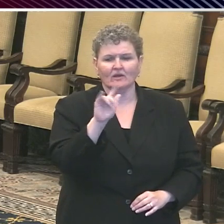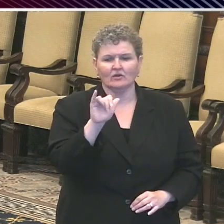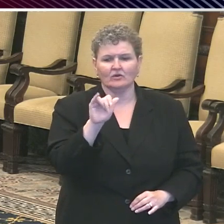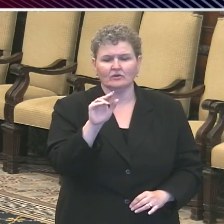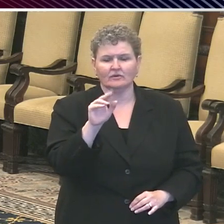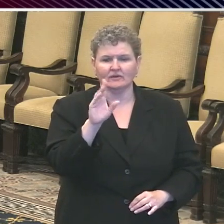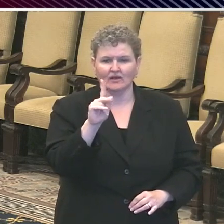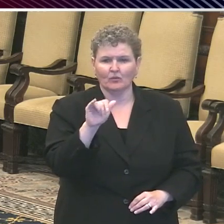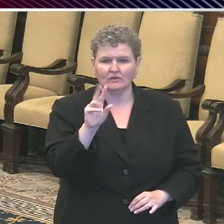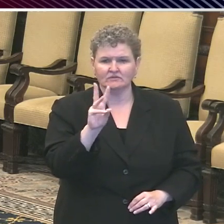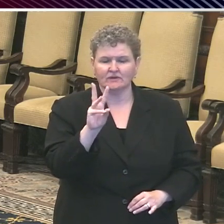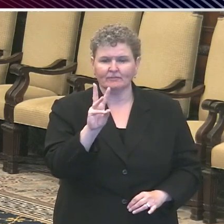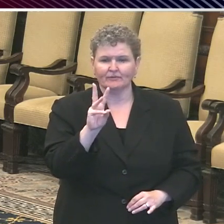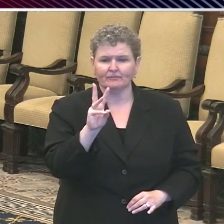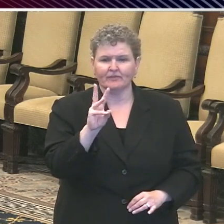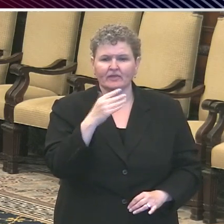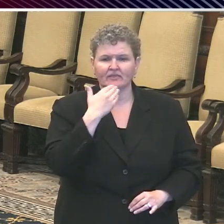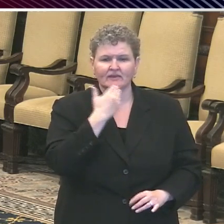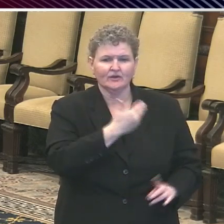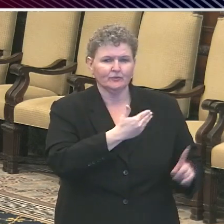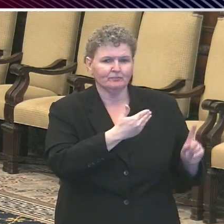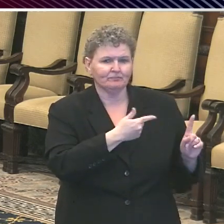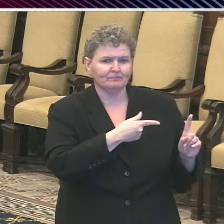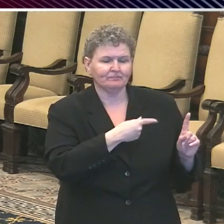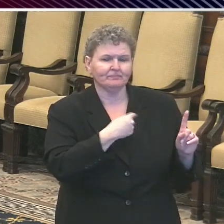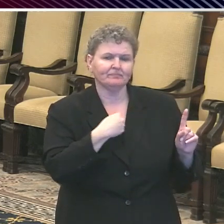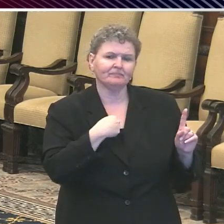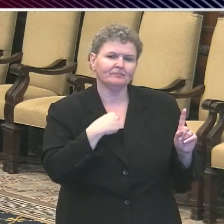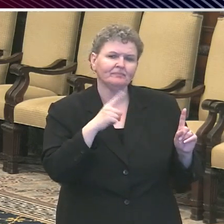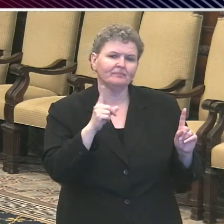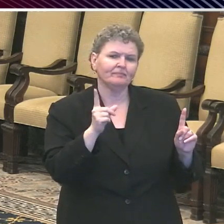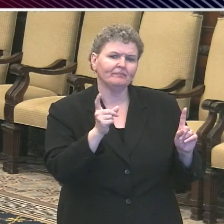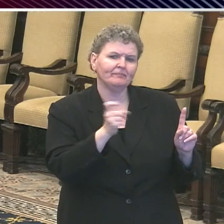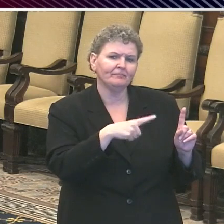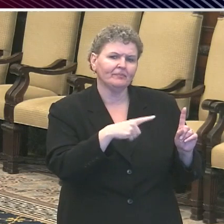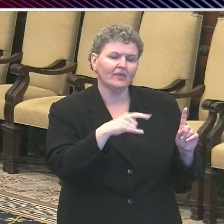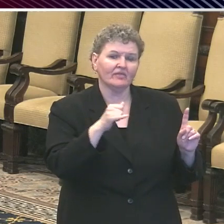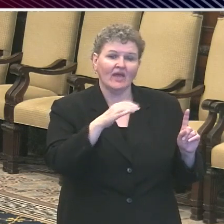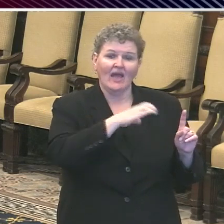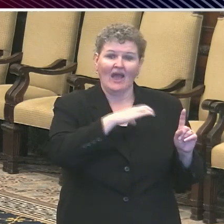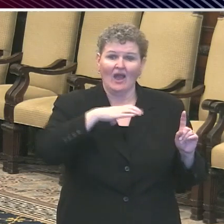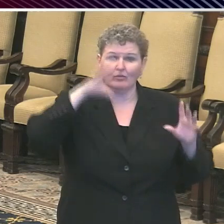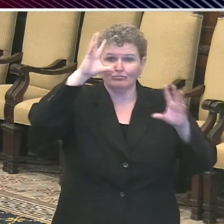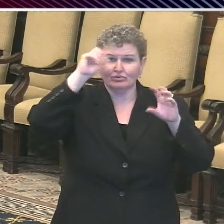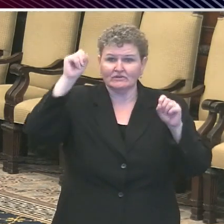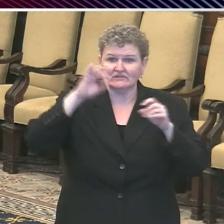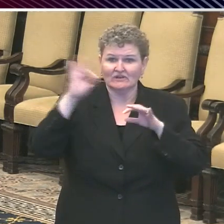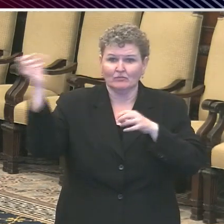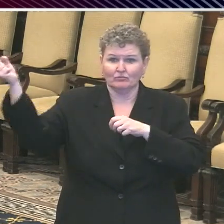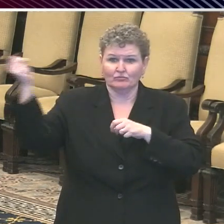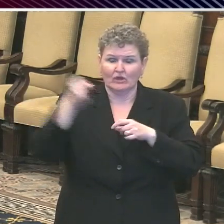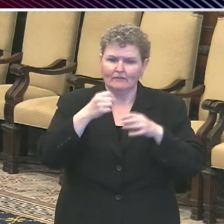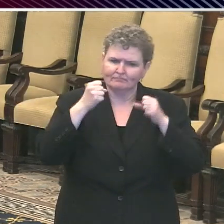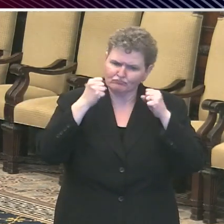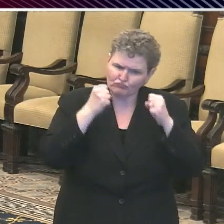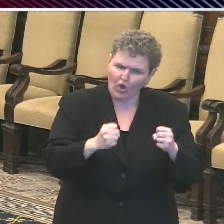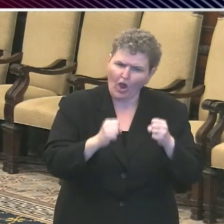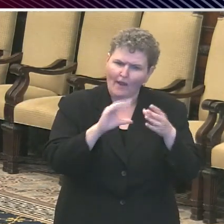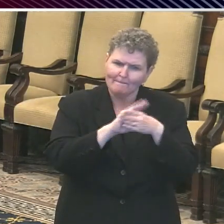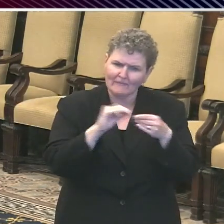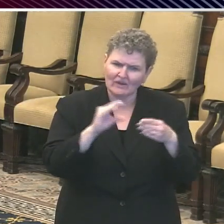Hi, Mayor. The City Council President has sent a pretty strong message that Council is not going